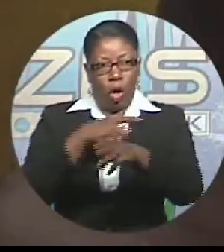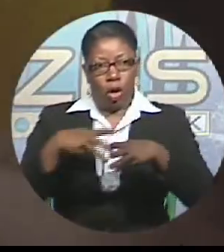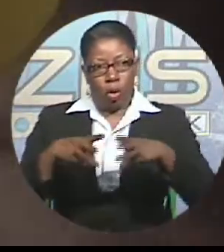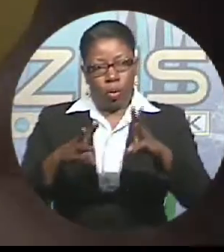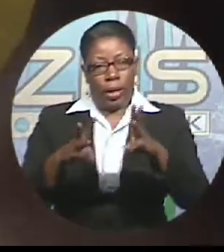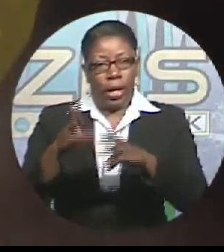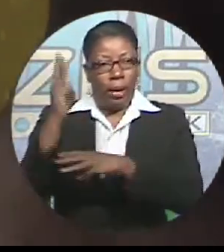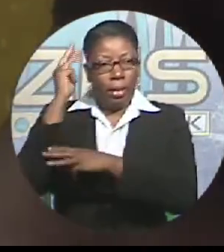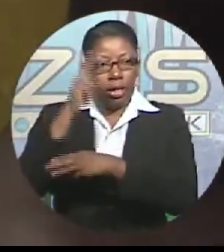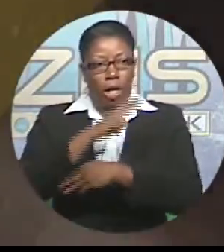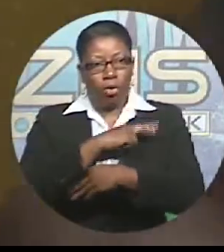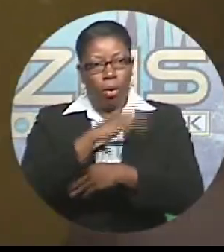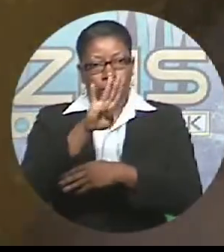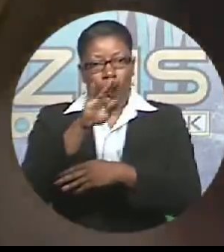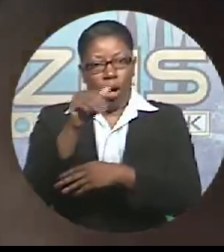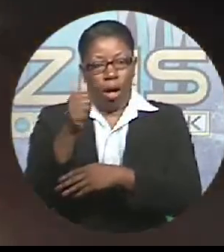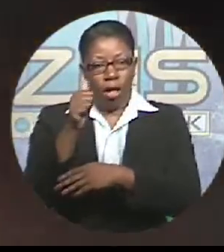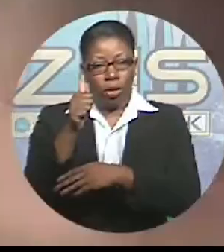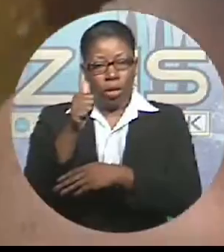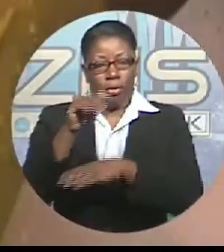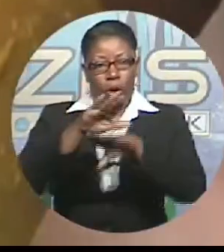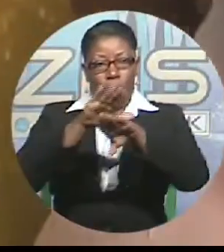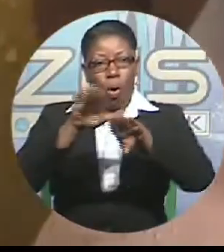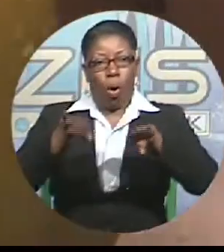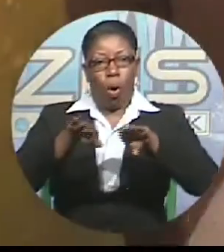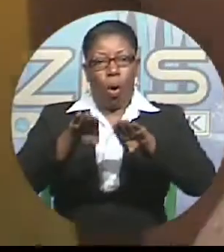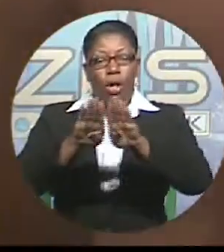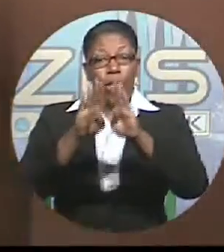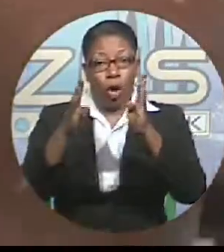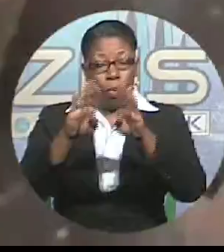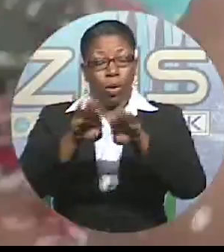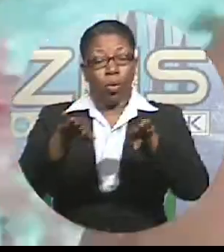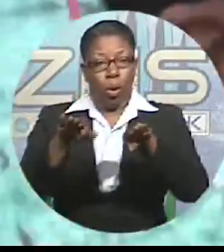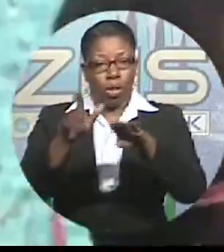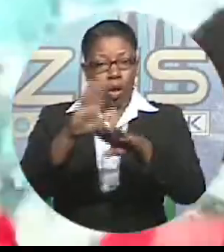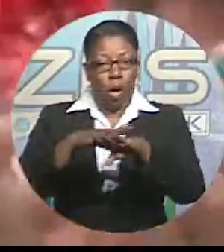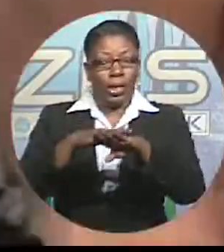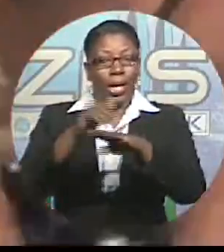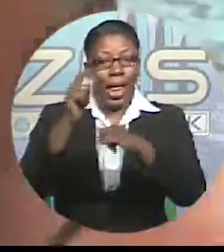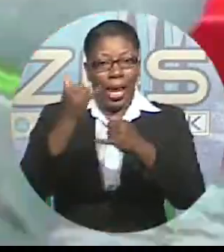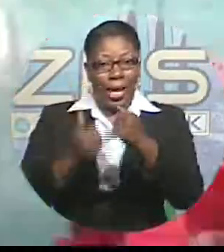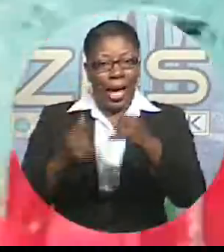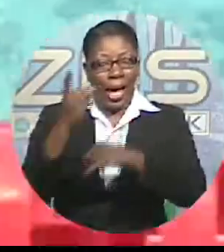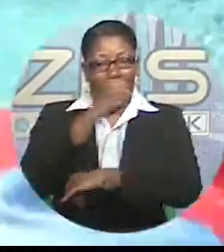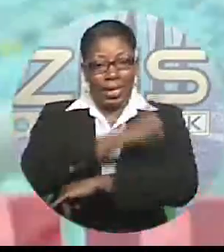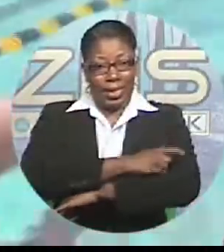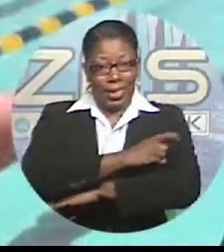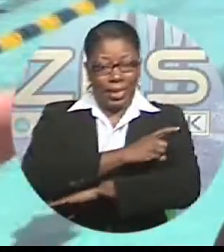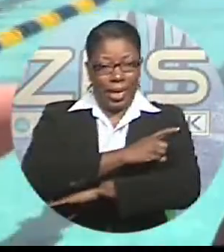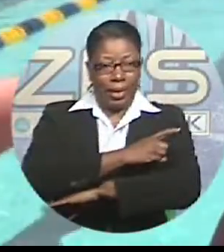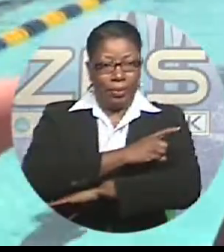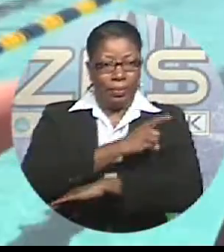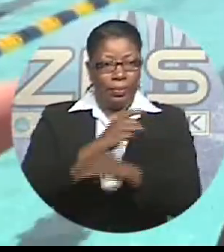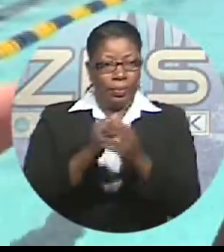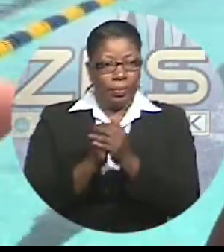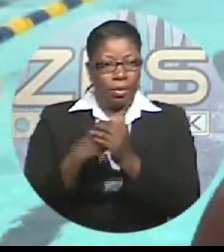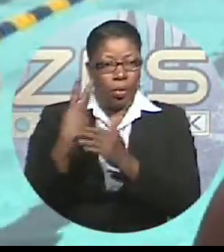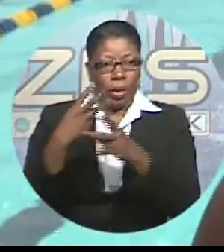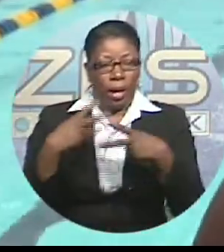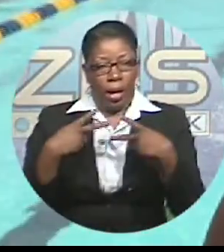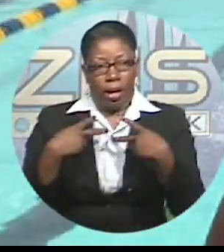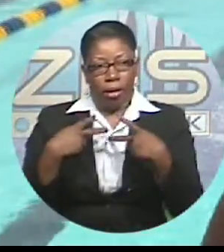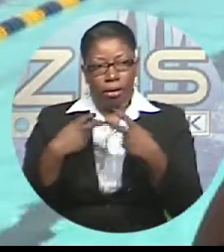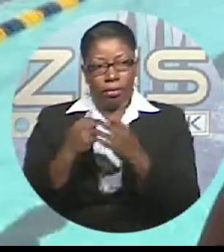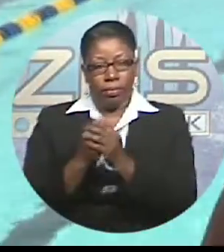Mishak Roberts and 4 other swimmers will hit the open water competition on the last day of CARIFTA. We may have a course